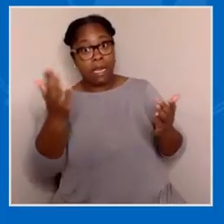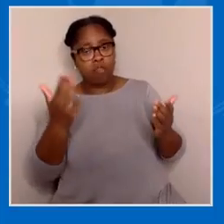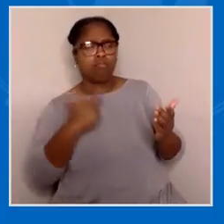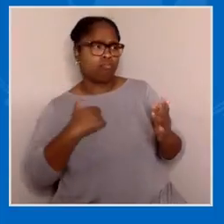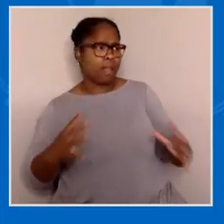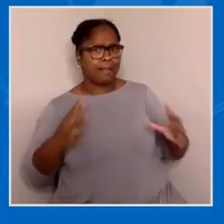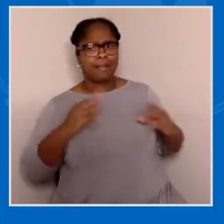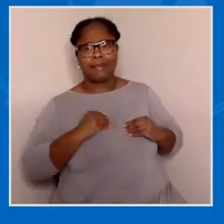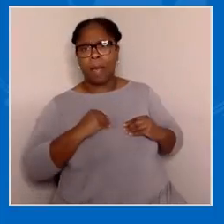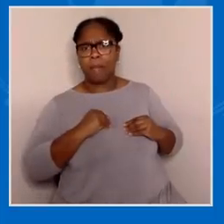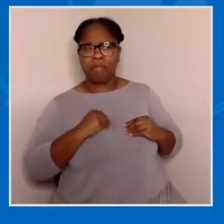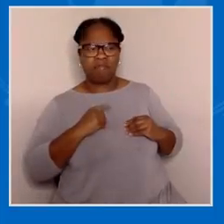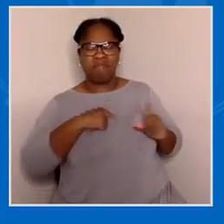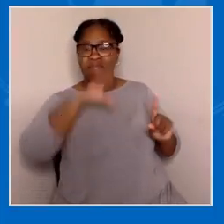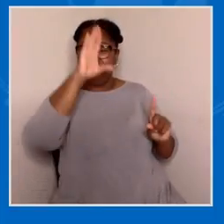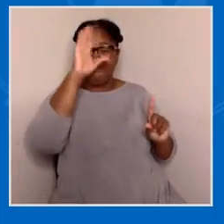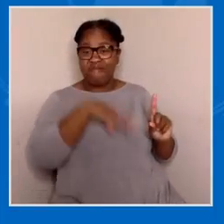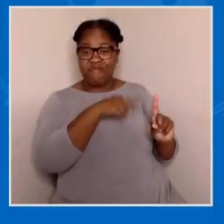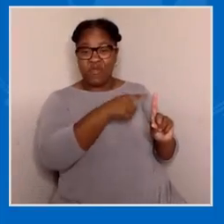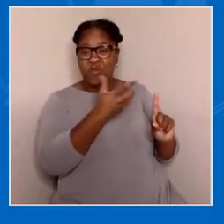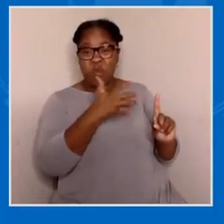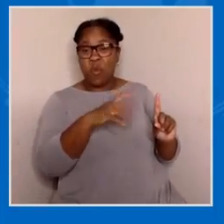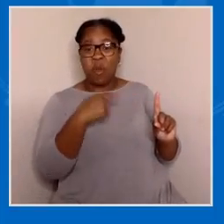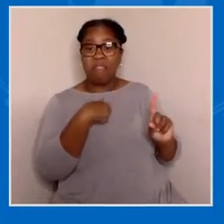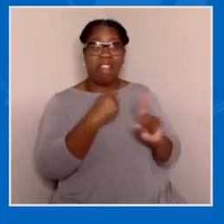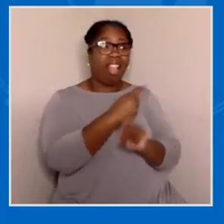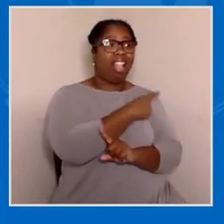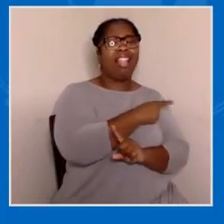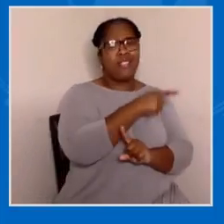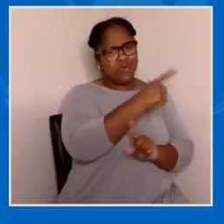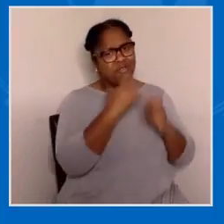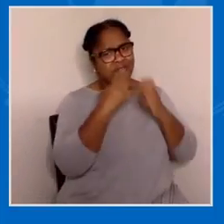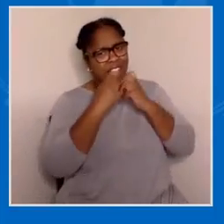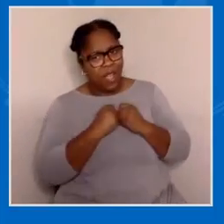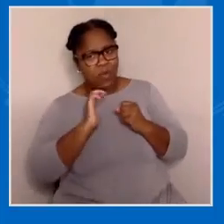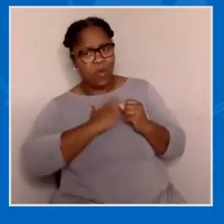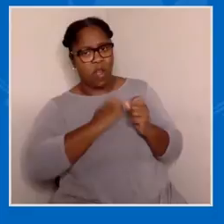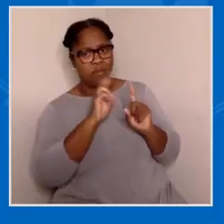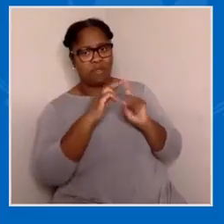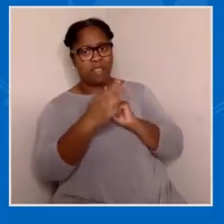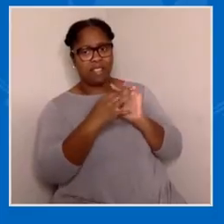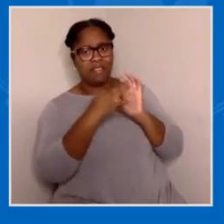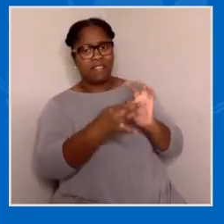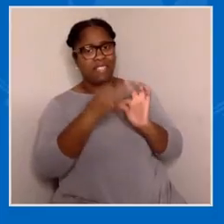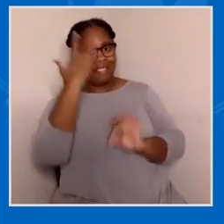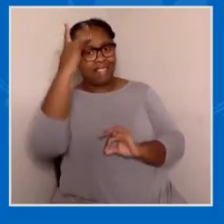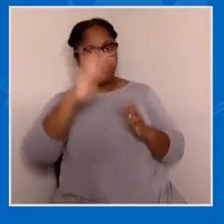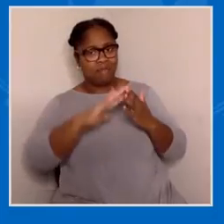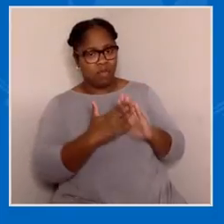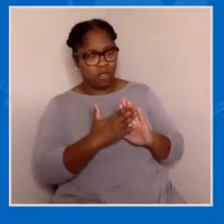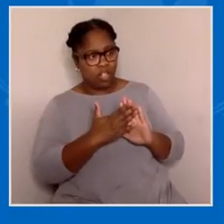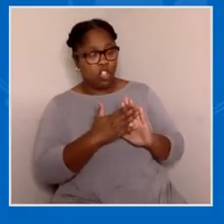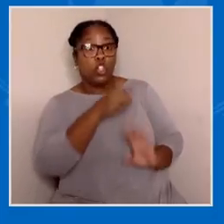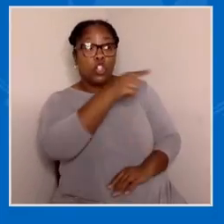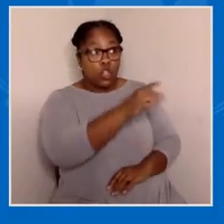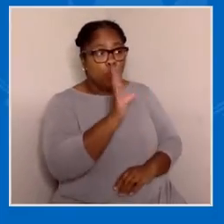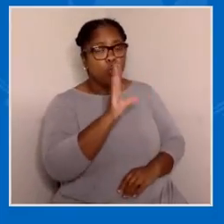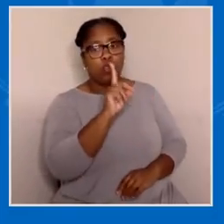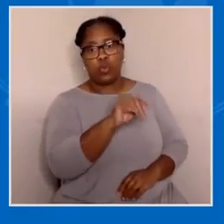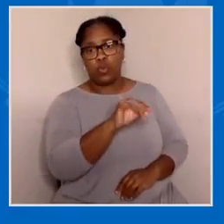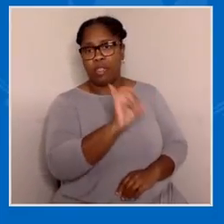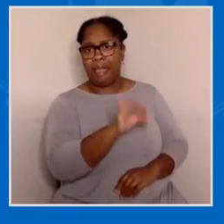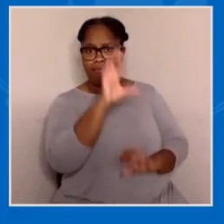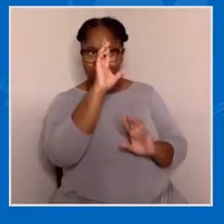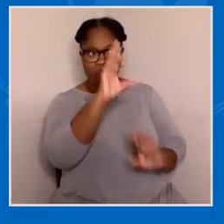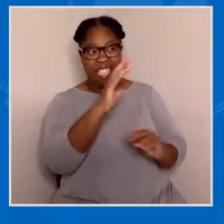would never want me to do otherwise, and that you value the perspective of the intelligence community, and that you will do so even when what